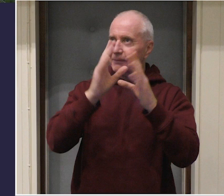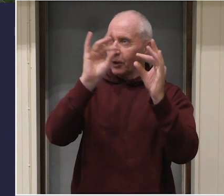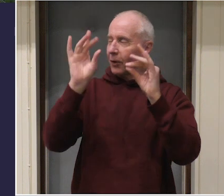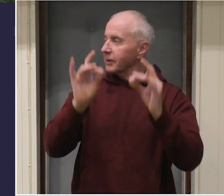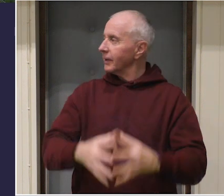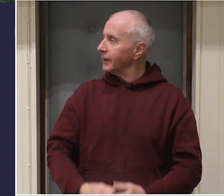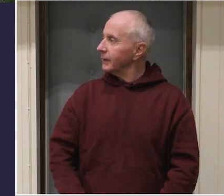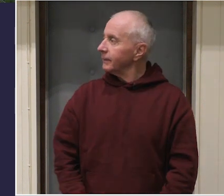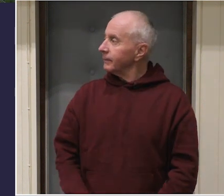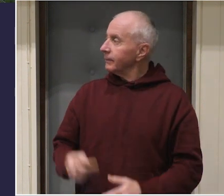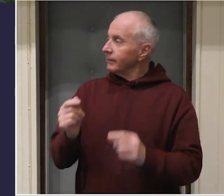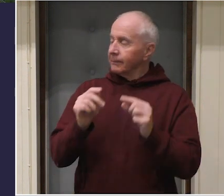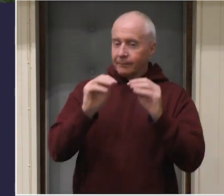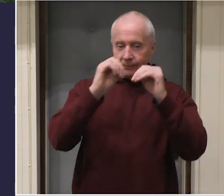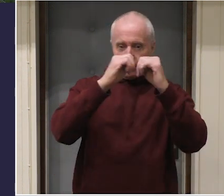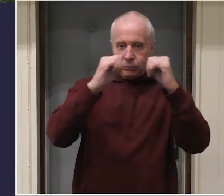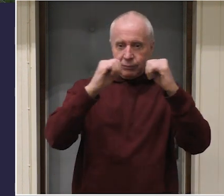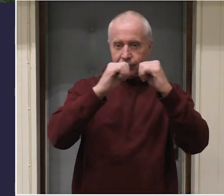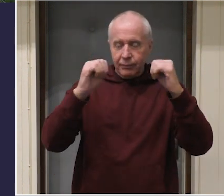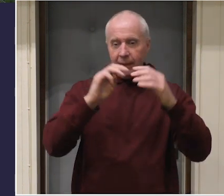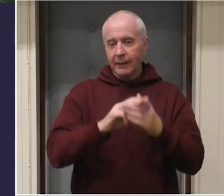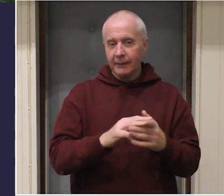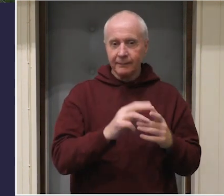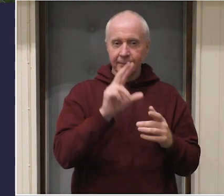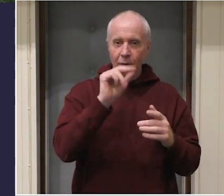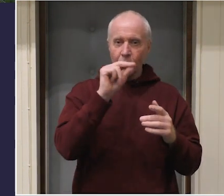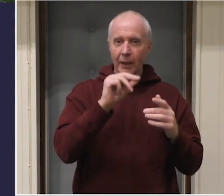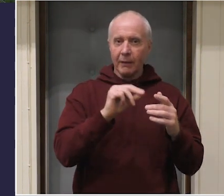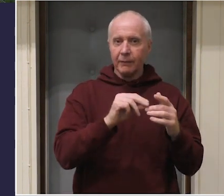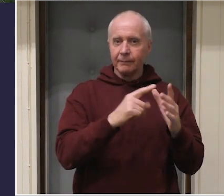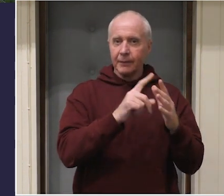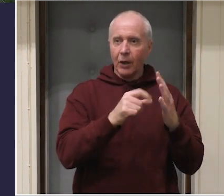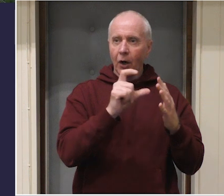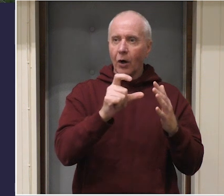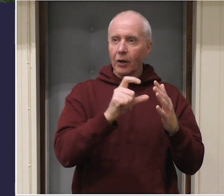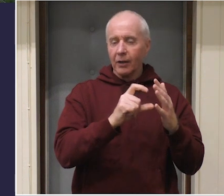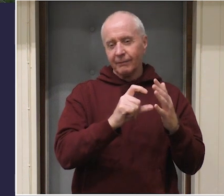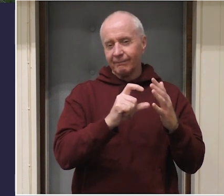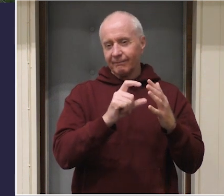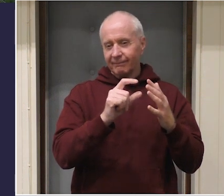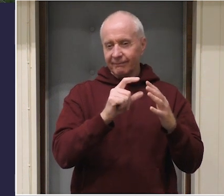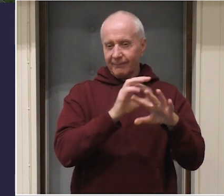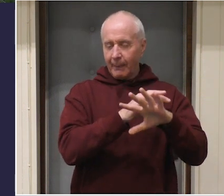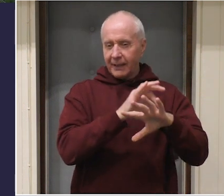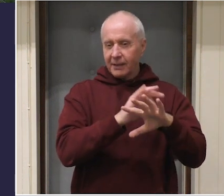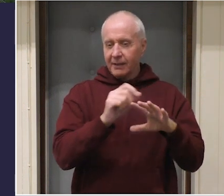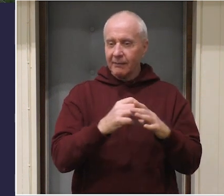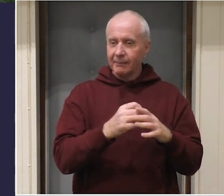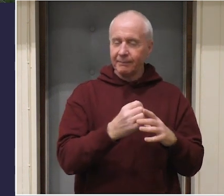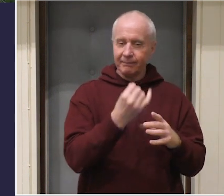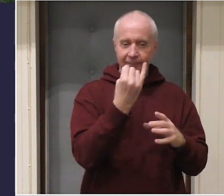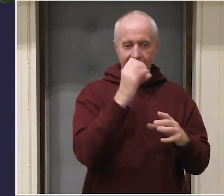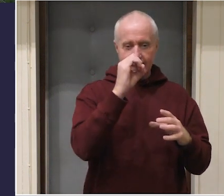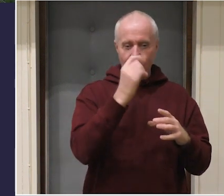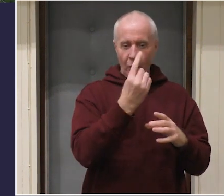And they are separated by 12 arc minutes. 1 arc minute is a 60th of a degree, so to give you an idea, 12 arc